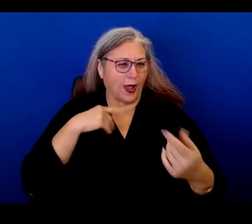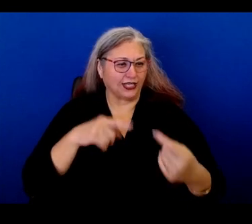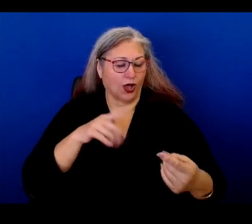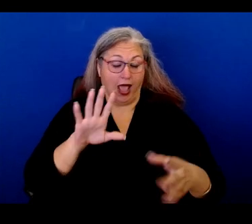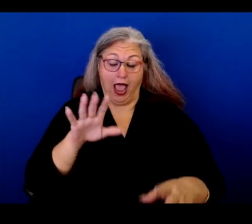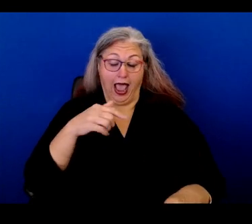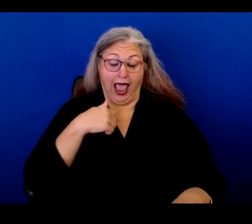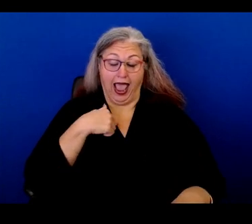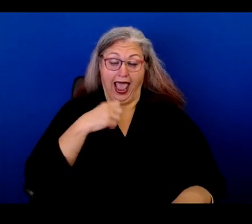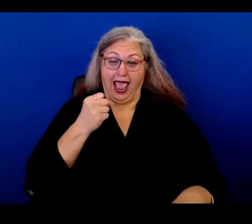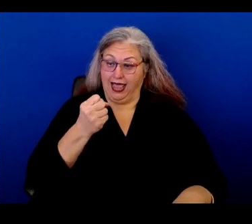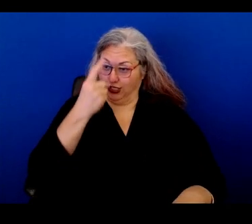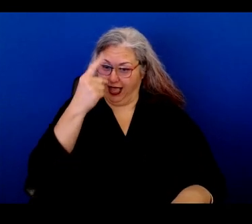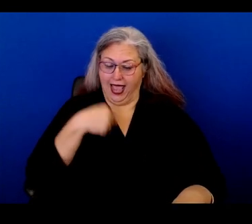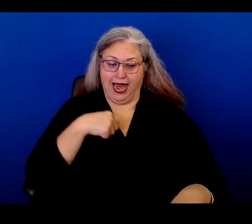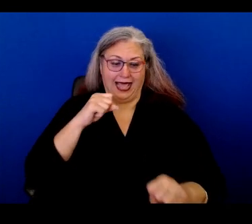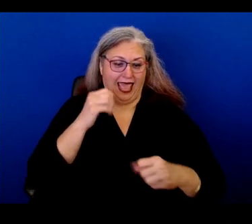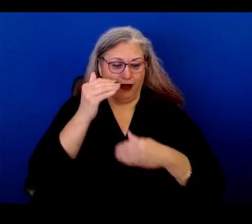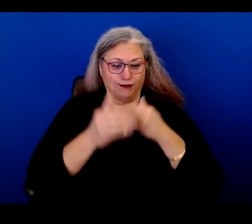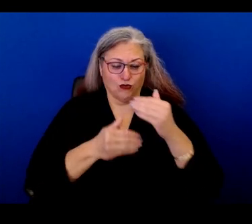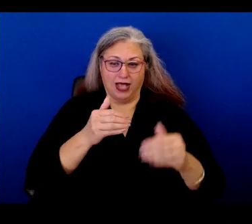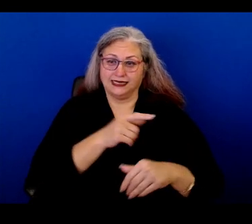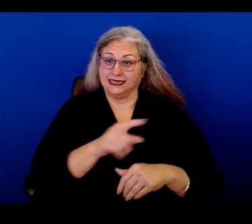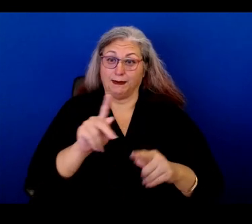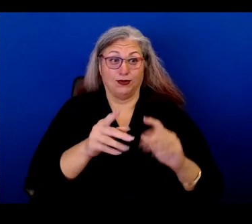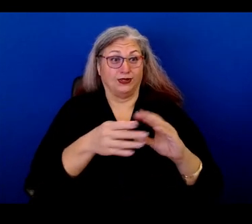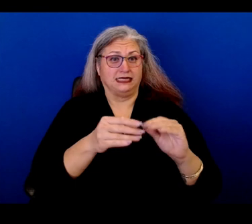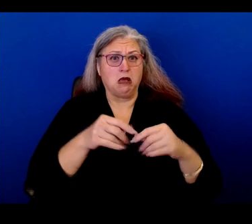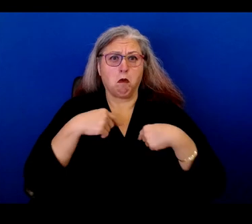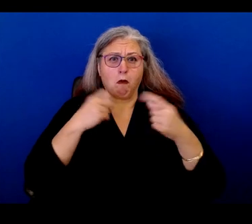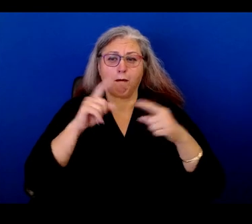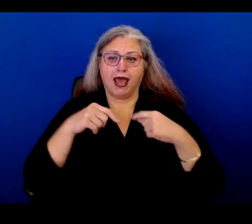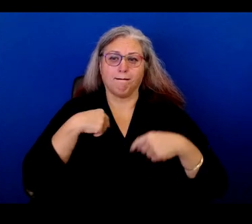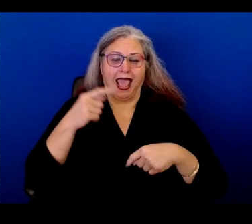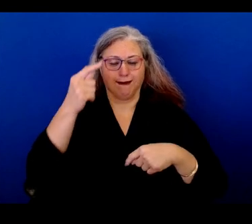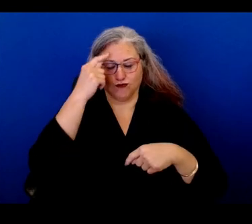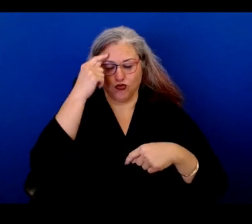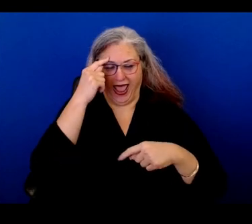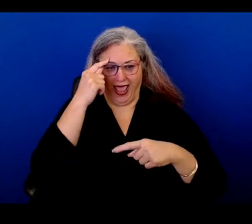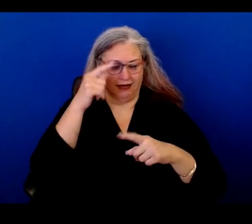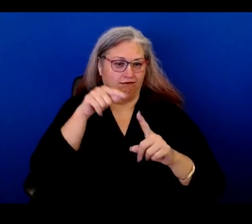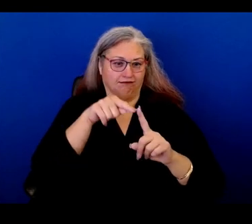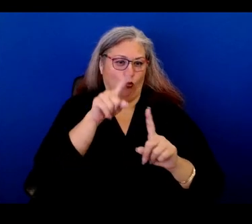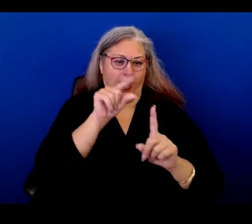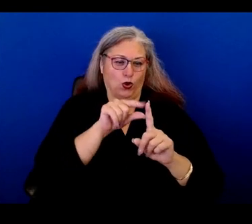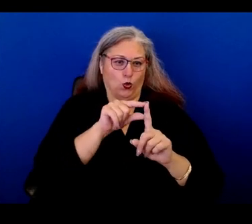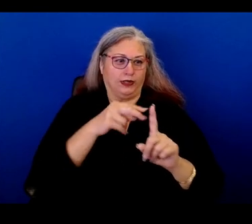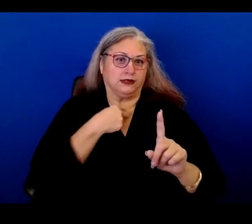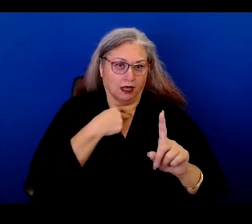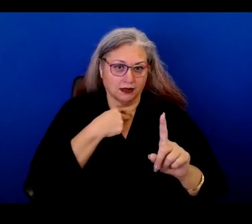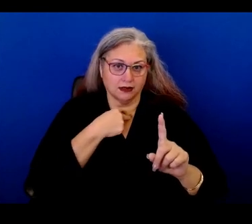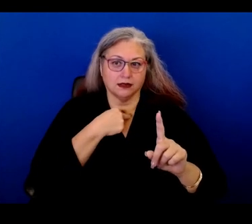can understand and process and everything everyone else is saying, but like my brain just gets stuck on that one word that